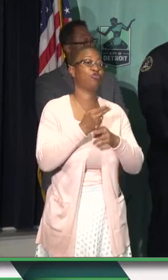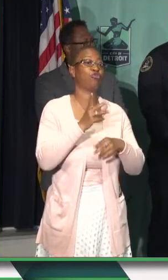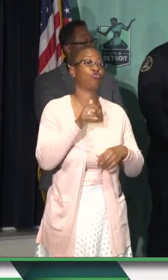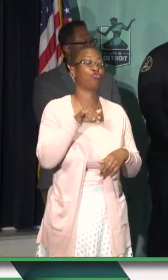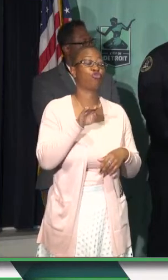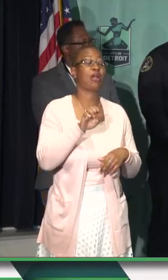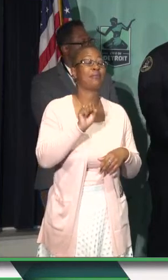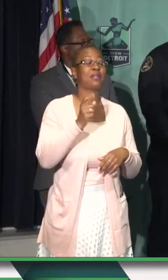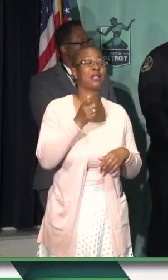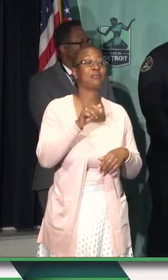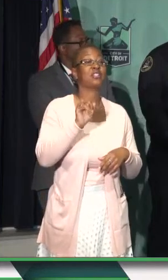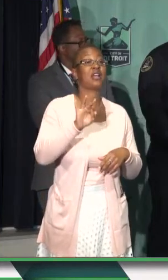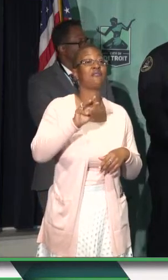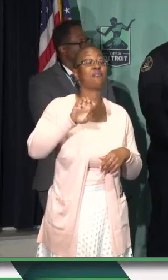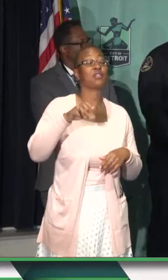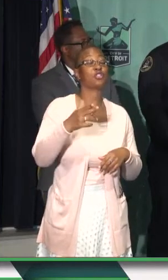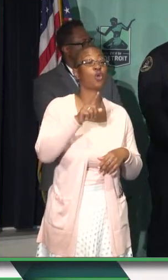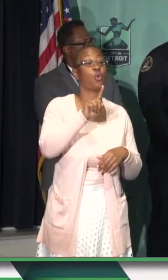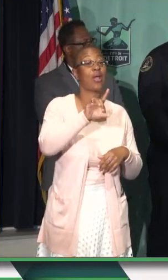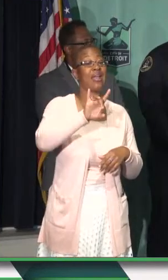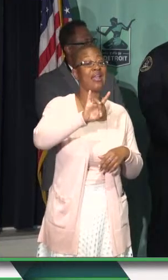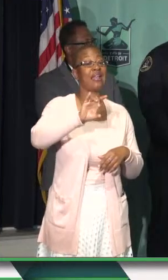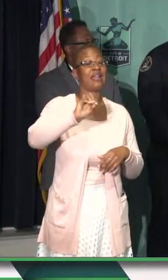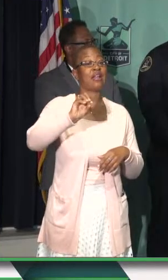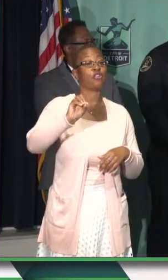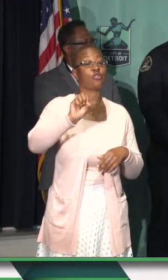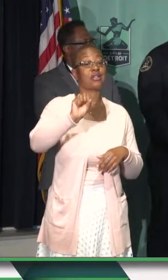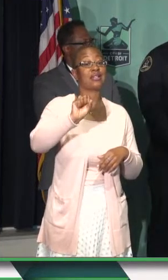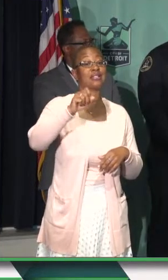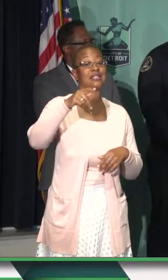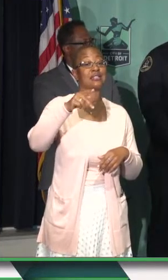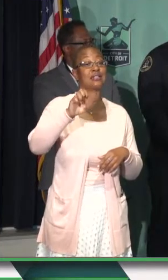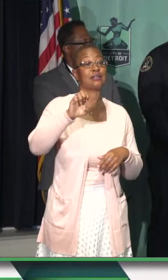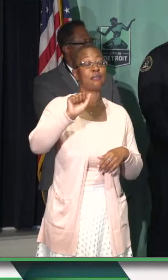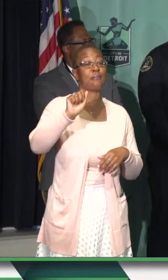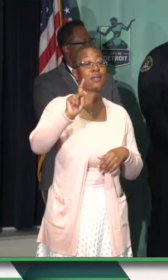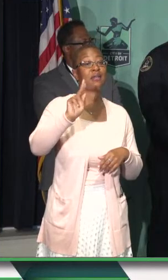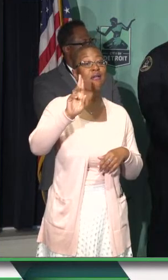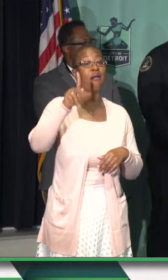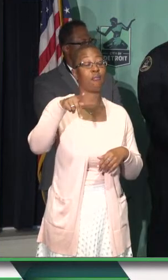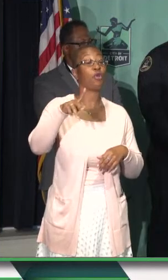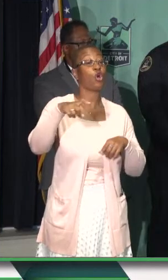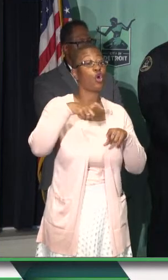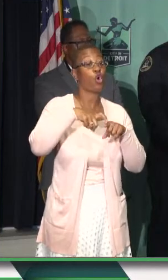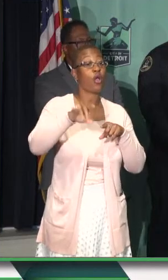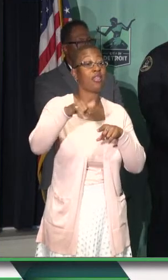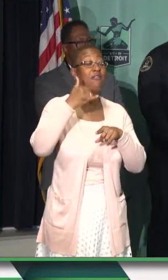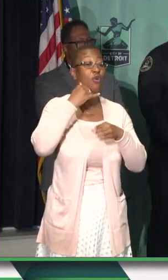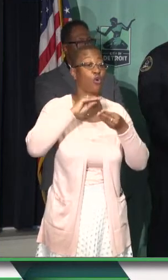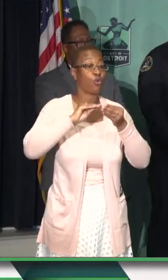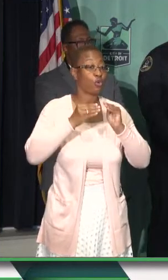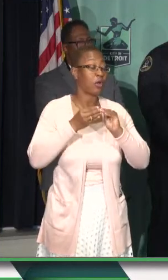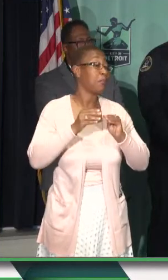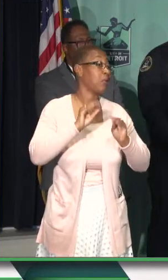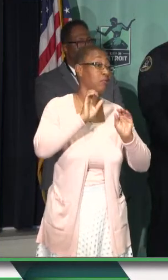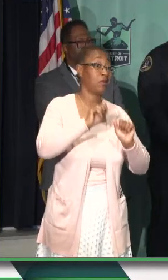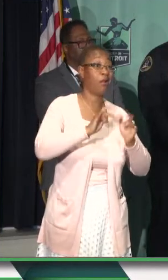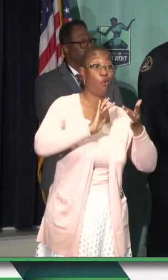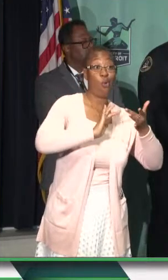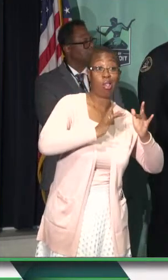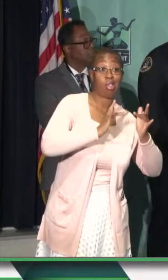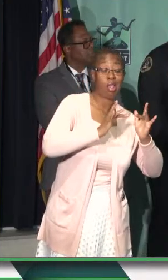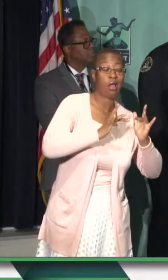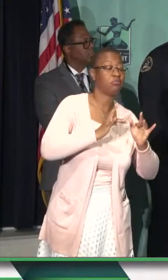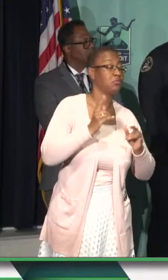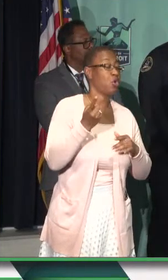Stoppers of Michigan, 1-800-SPEAK-UP. You can call that number. You can go online. It's always